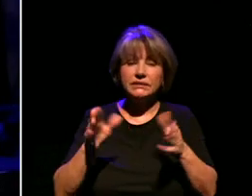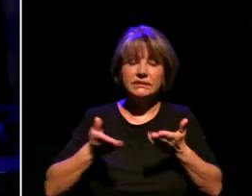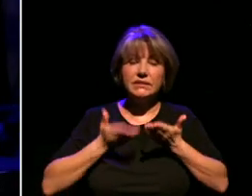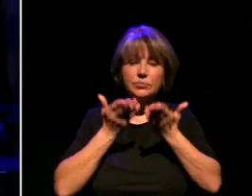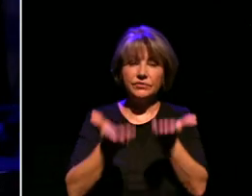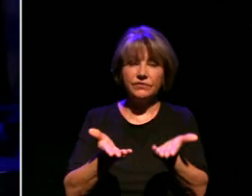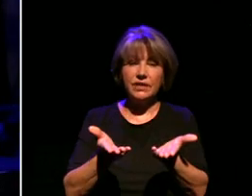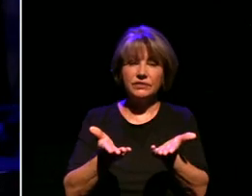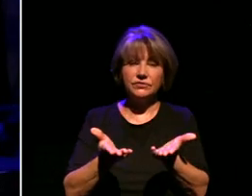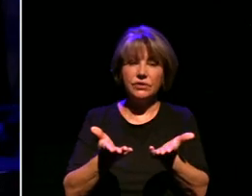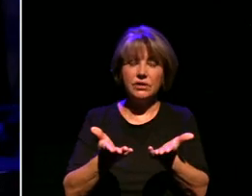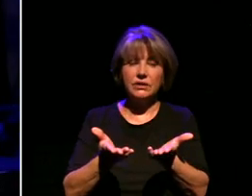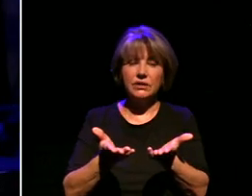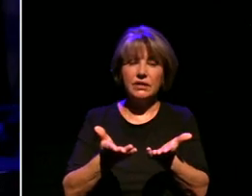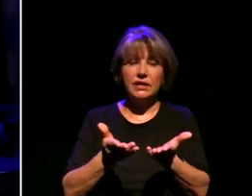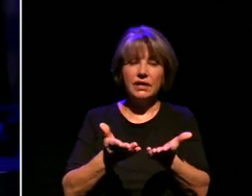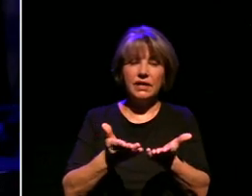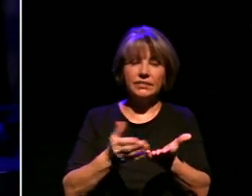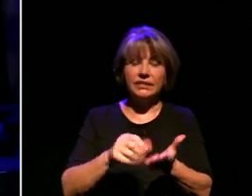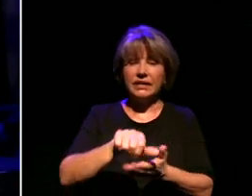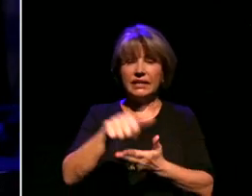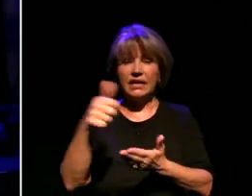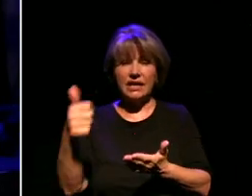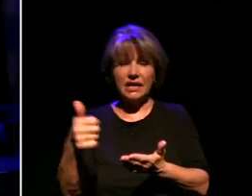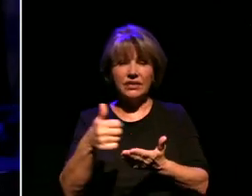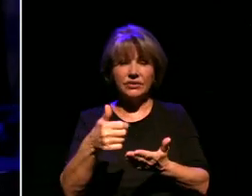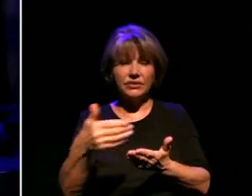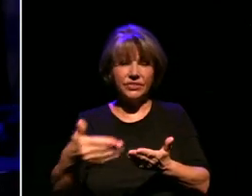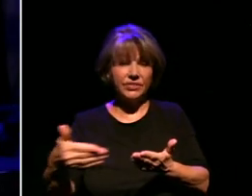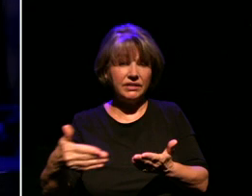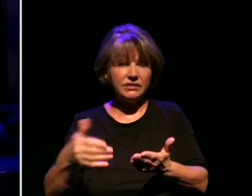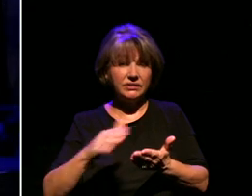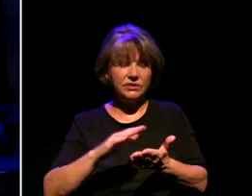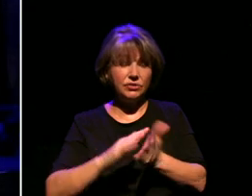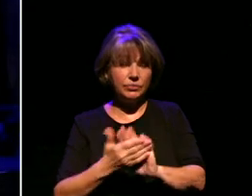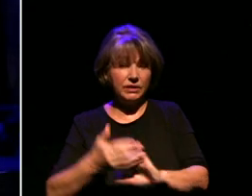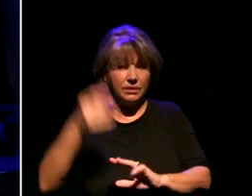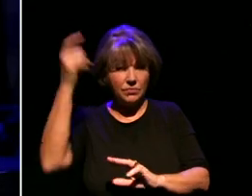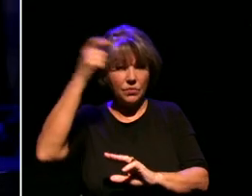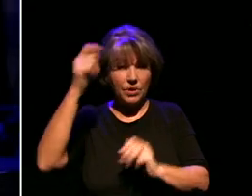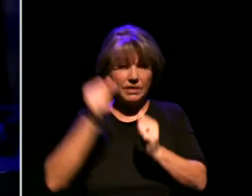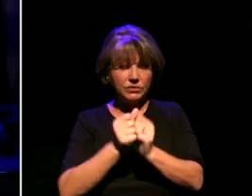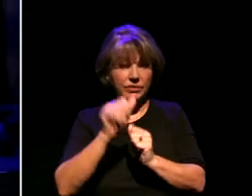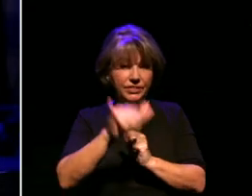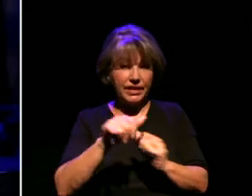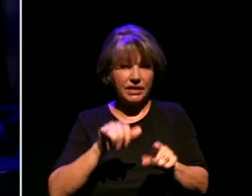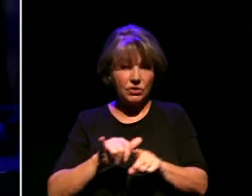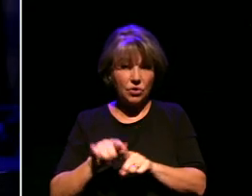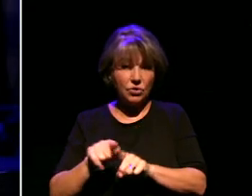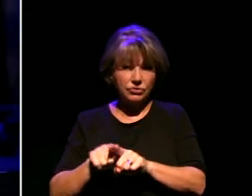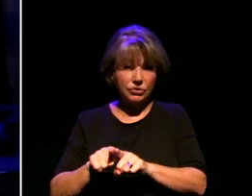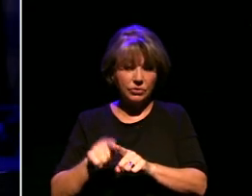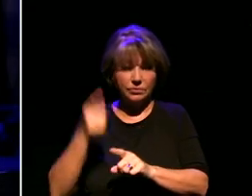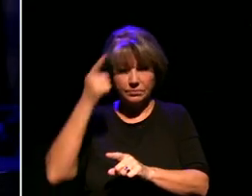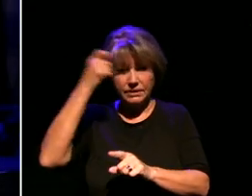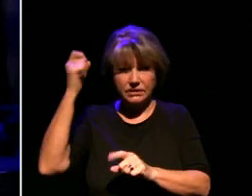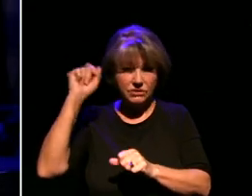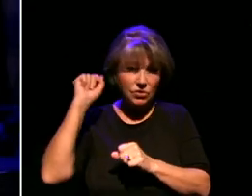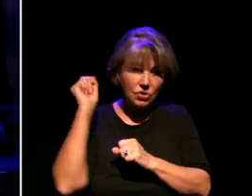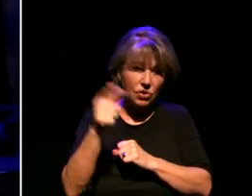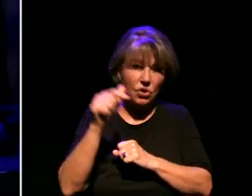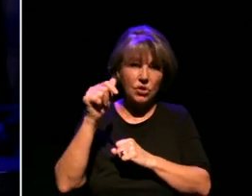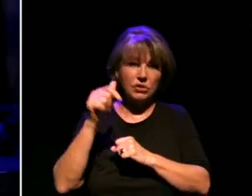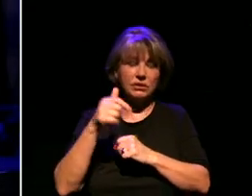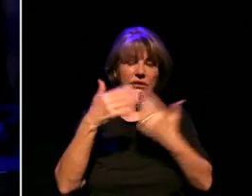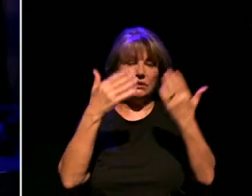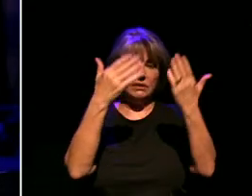for and the excess or the surplus that he gives us. Be wise with that also, because all of it is his. We just